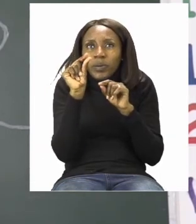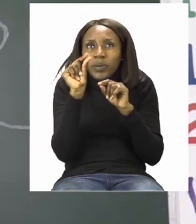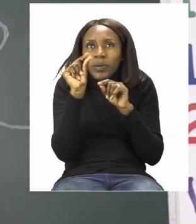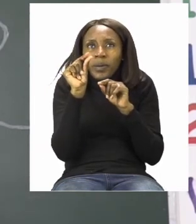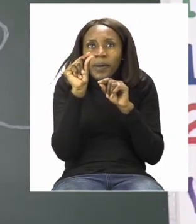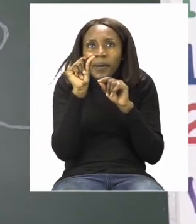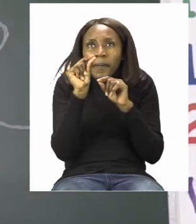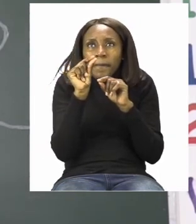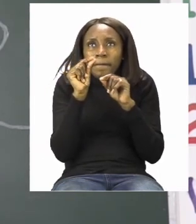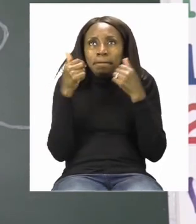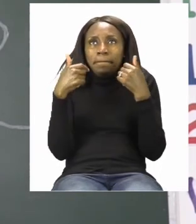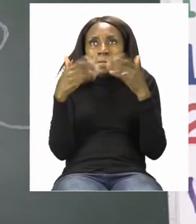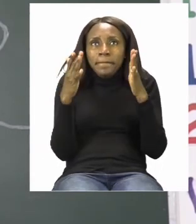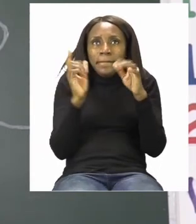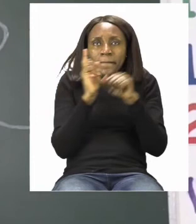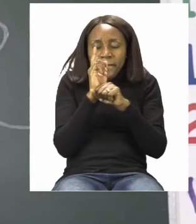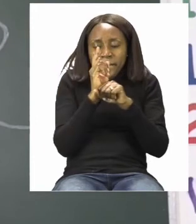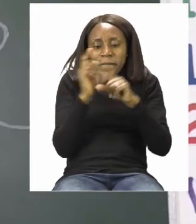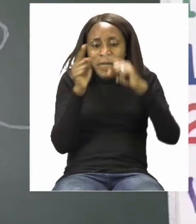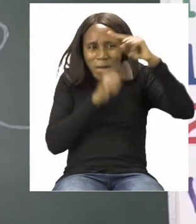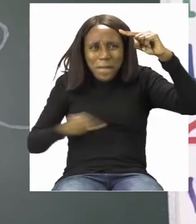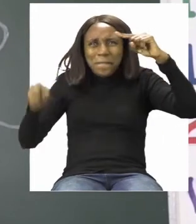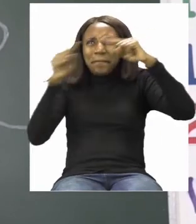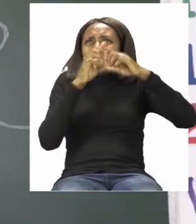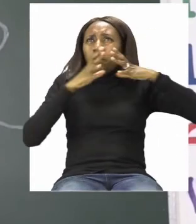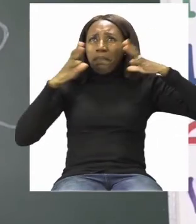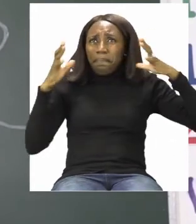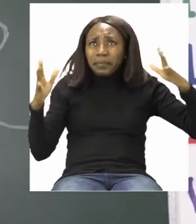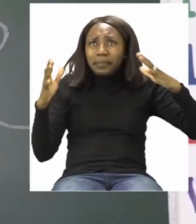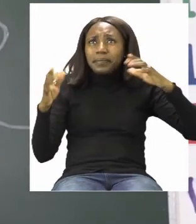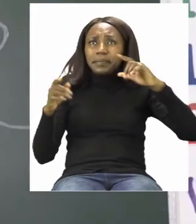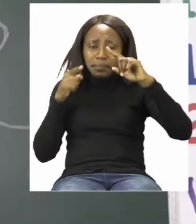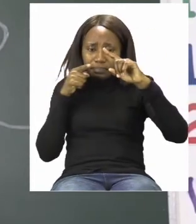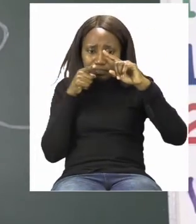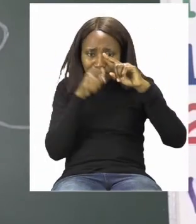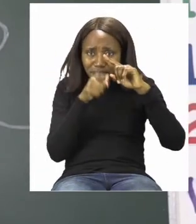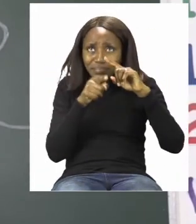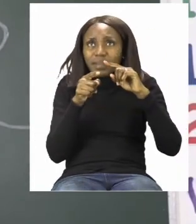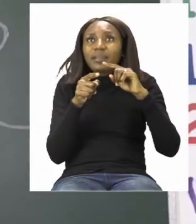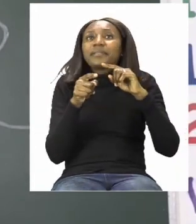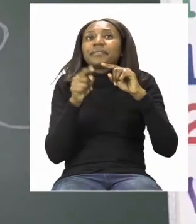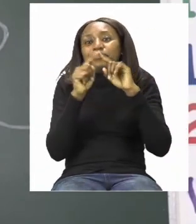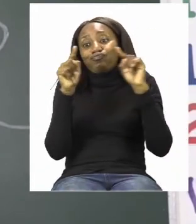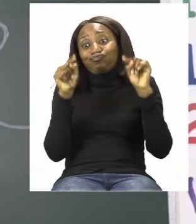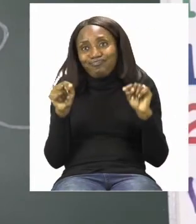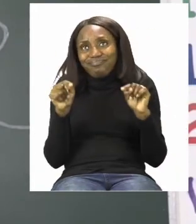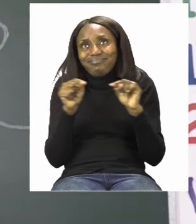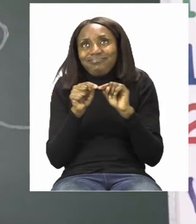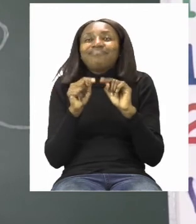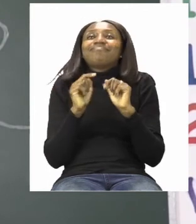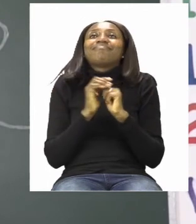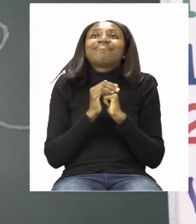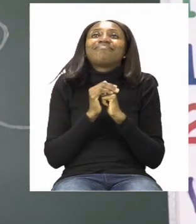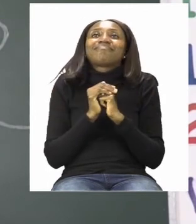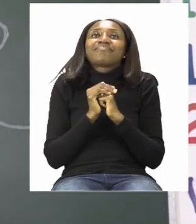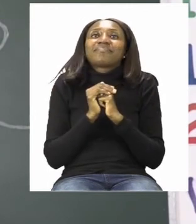your circle nice and big so that you can draw a small square